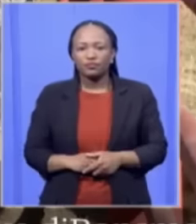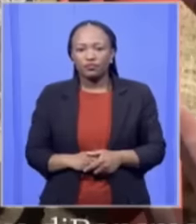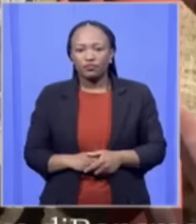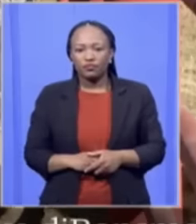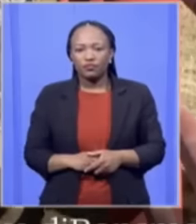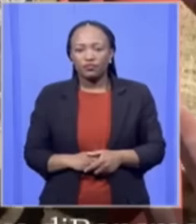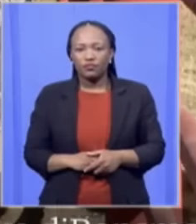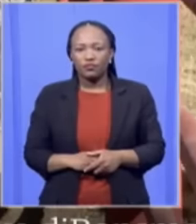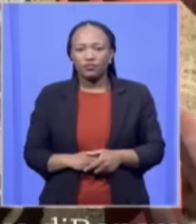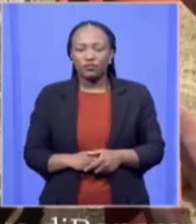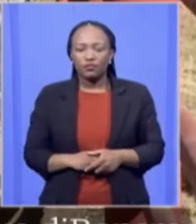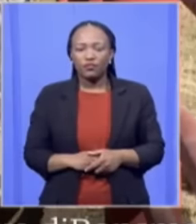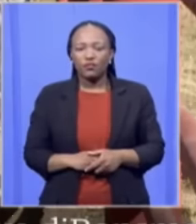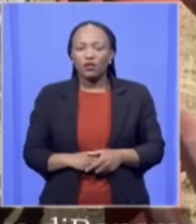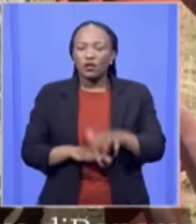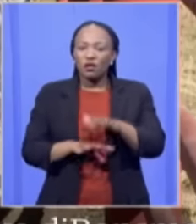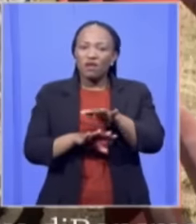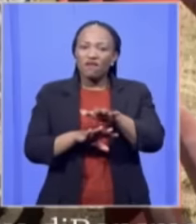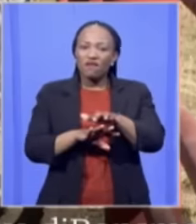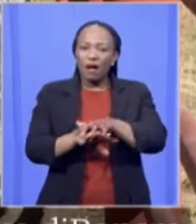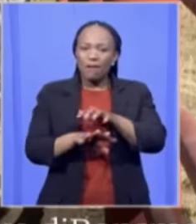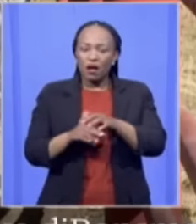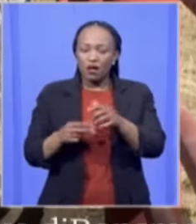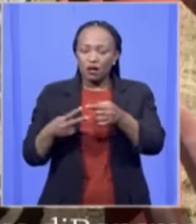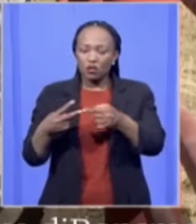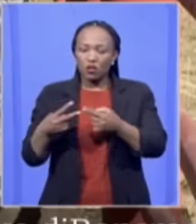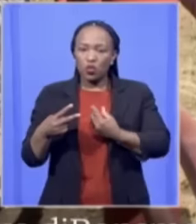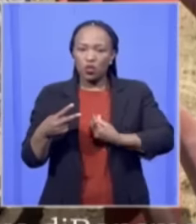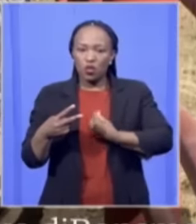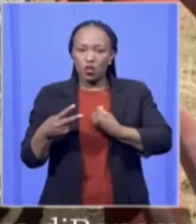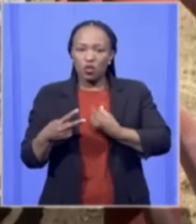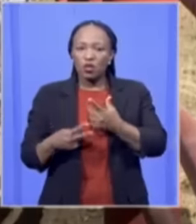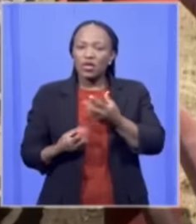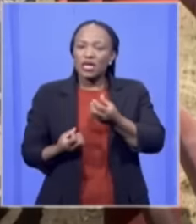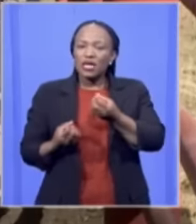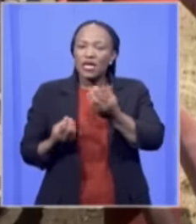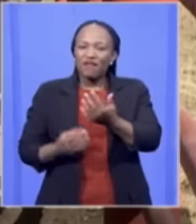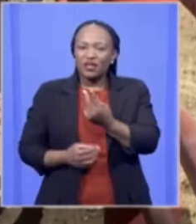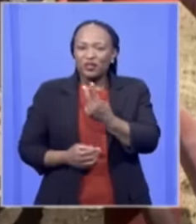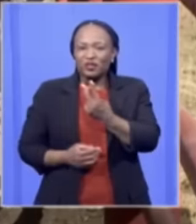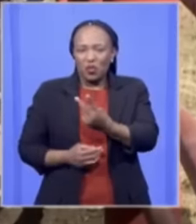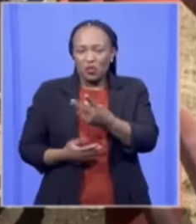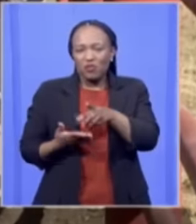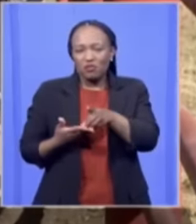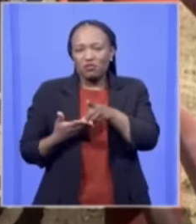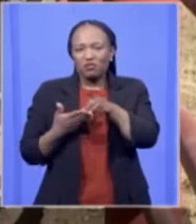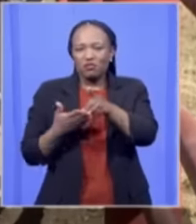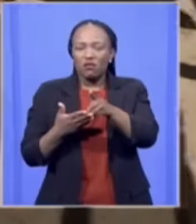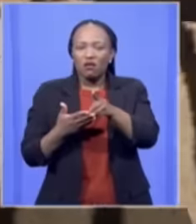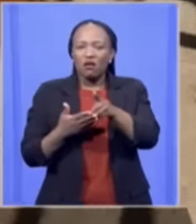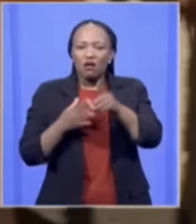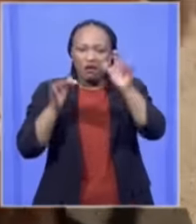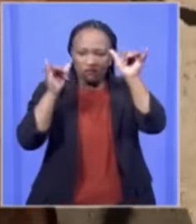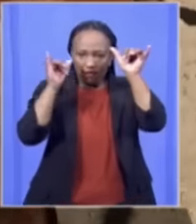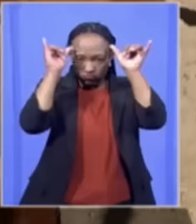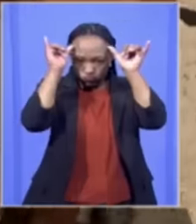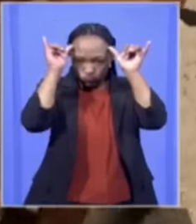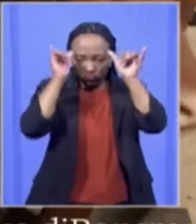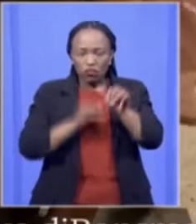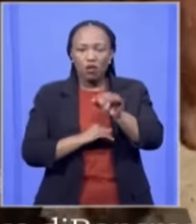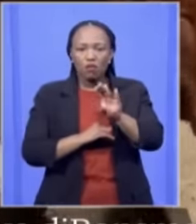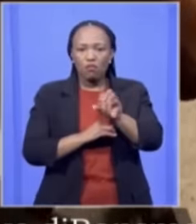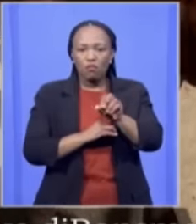Balemirui ba le babedi ba bašwa ba abetswe dikgomo tsa Bonsmara tse di namagadi di le 2. Ba re seno se ba rotloetsa thata ka ntlha ya fa